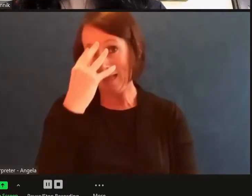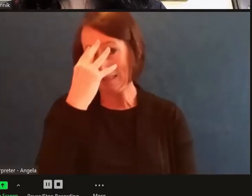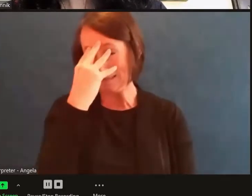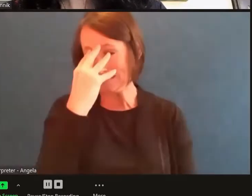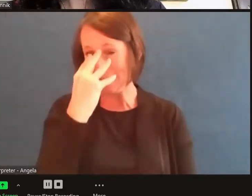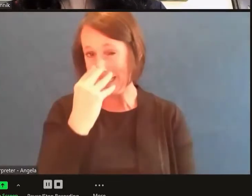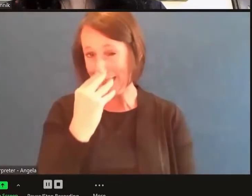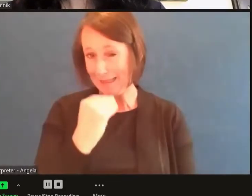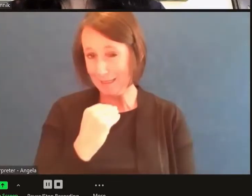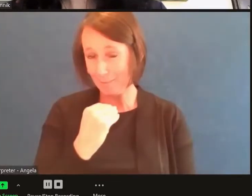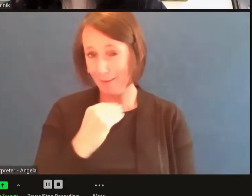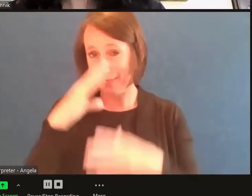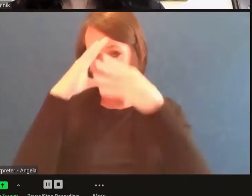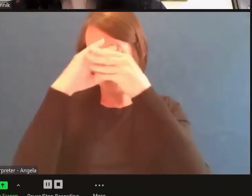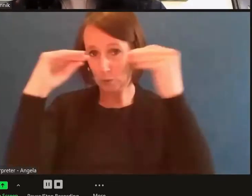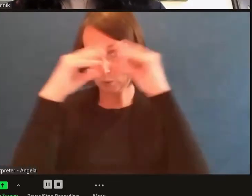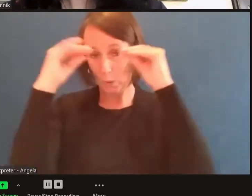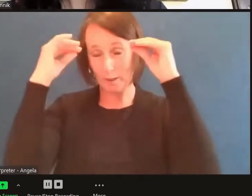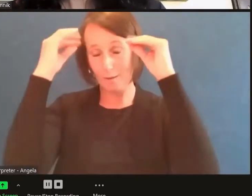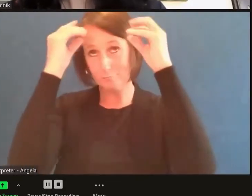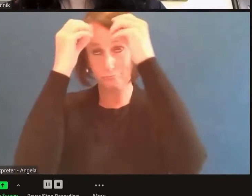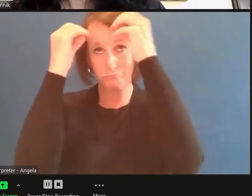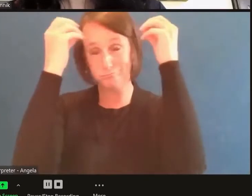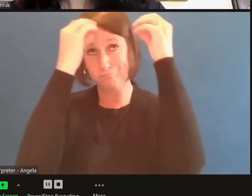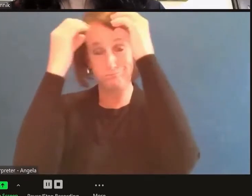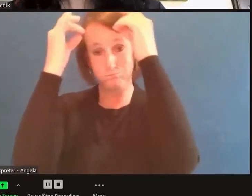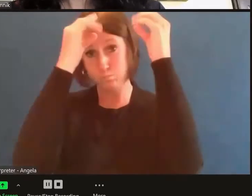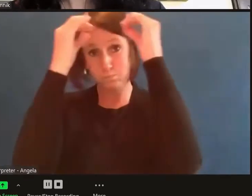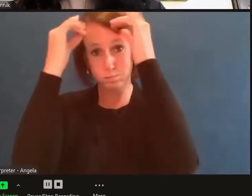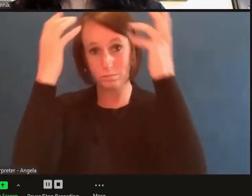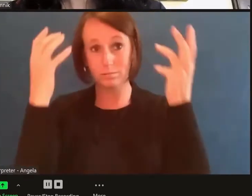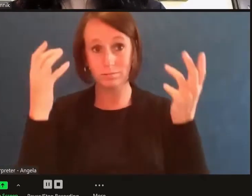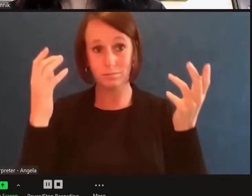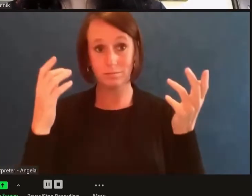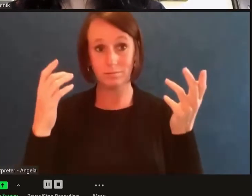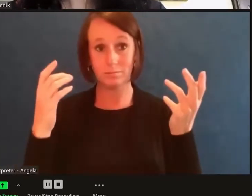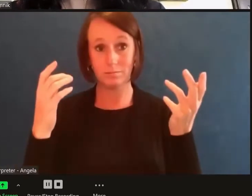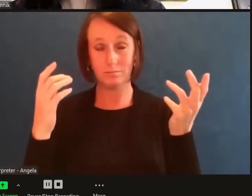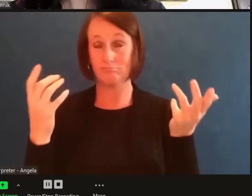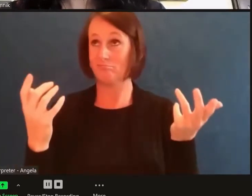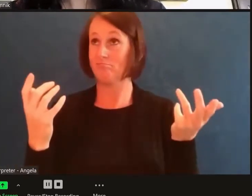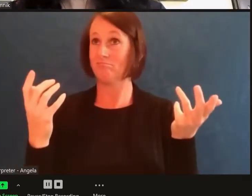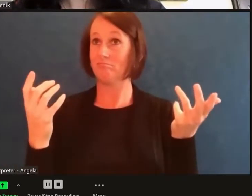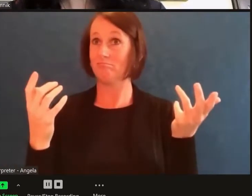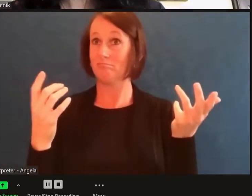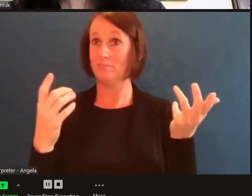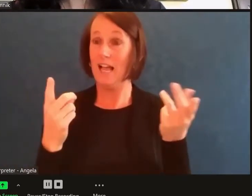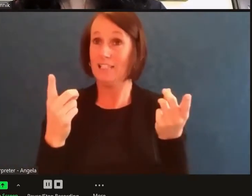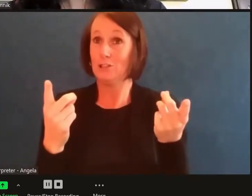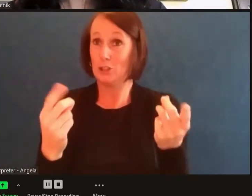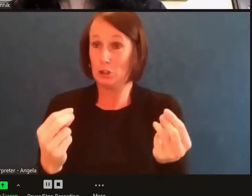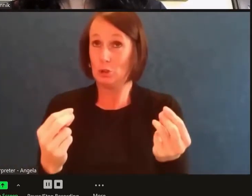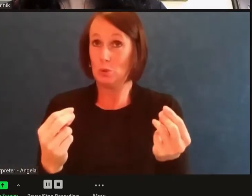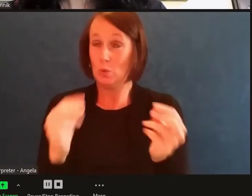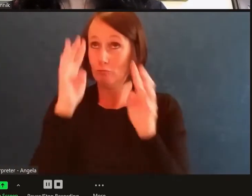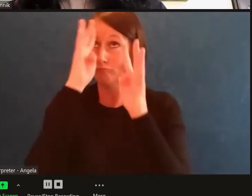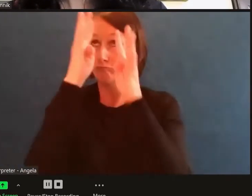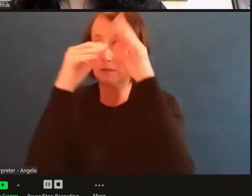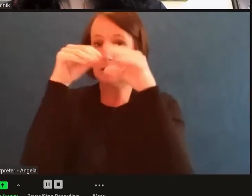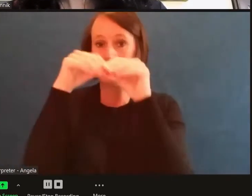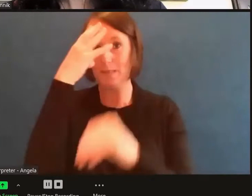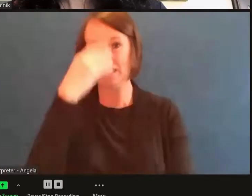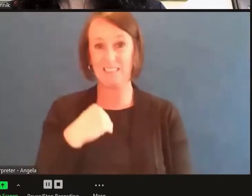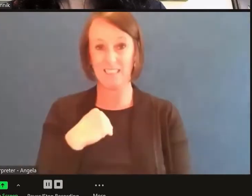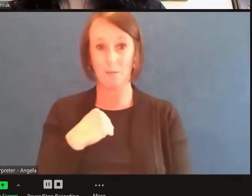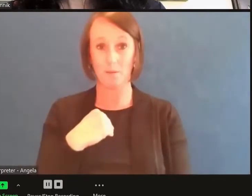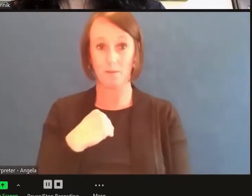starts playing in my head. I do write subconsciously or unconsciously a lot of the time. Some people think it shows